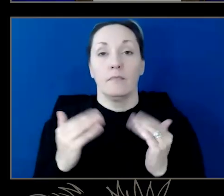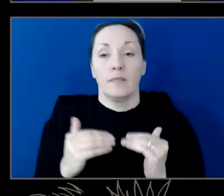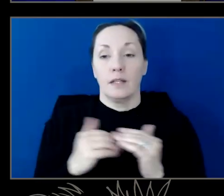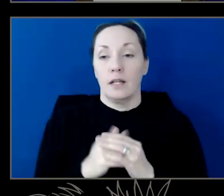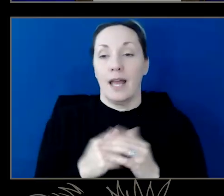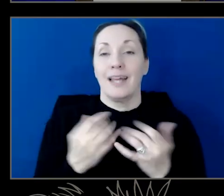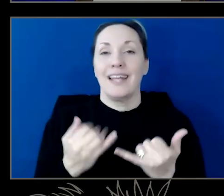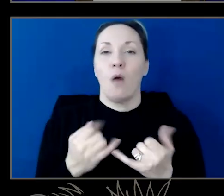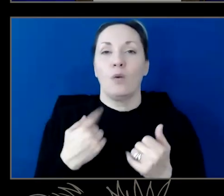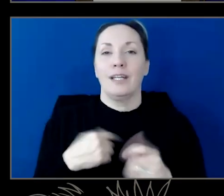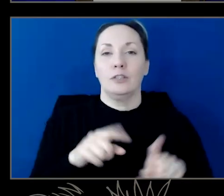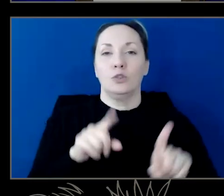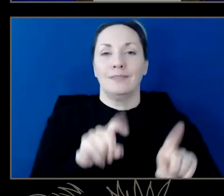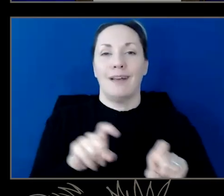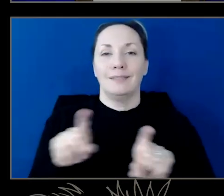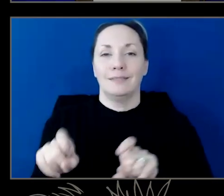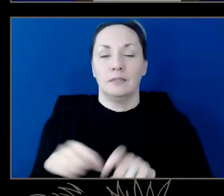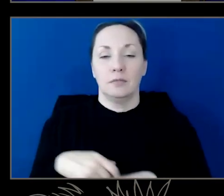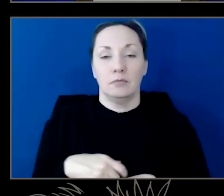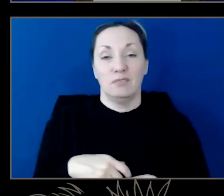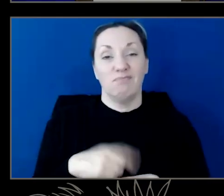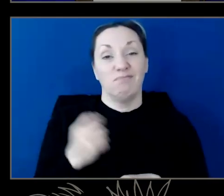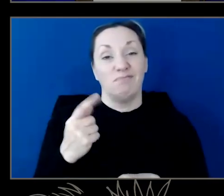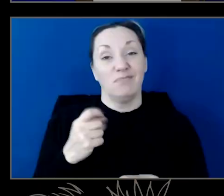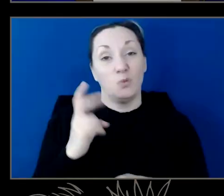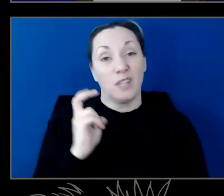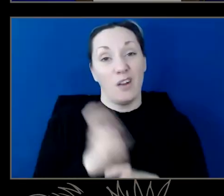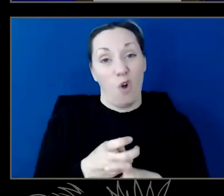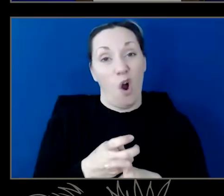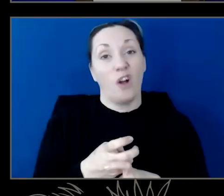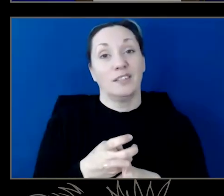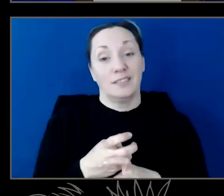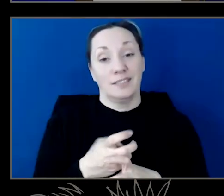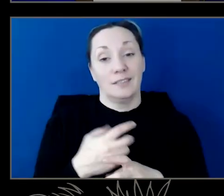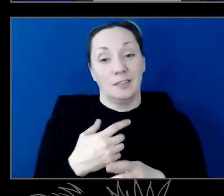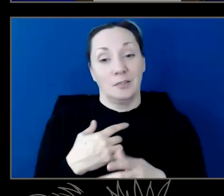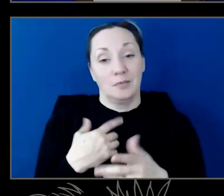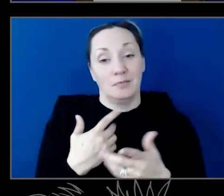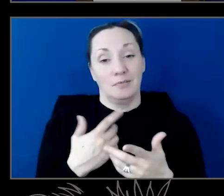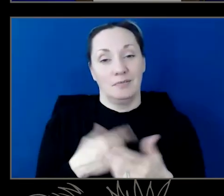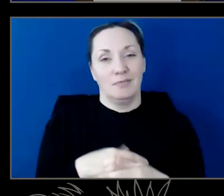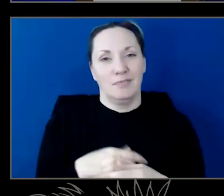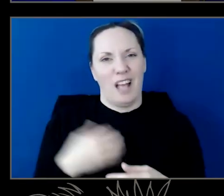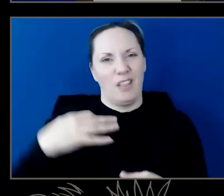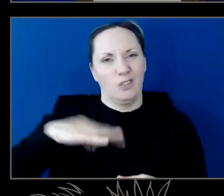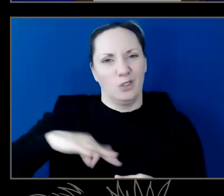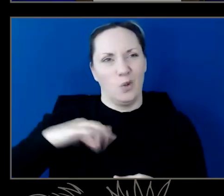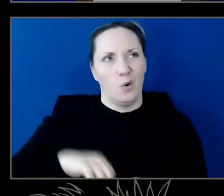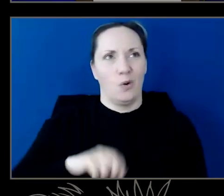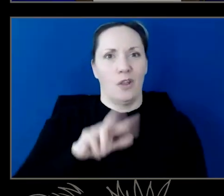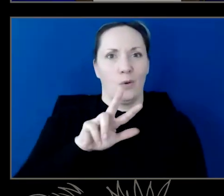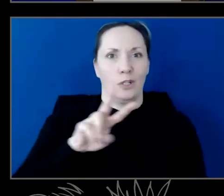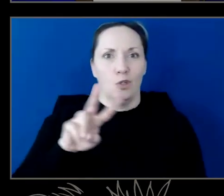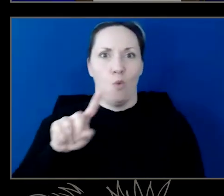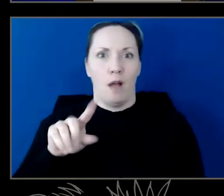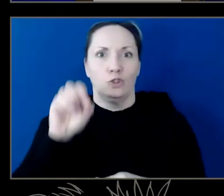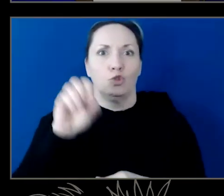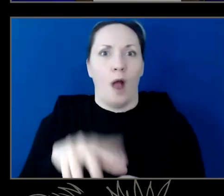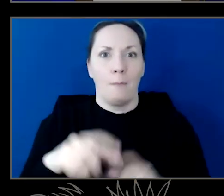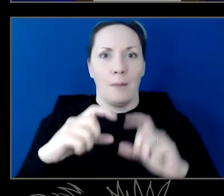Now we needed to test this, and it was kind of hard being on Discord and 3, 2, 1, drop the block. It was not